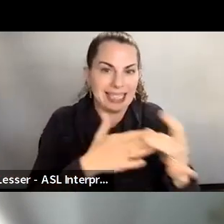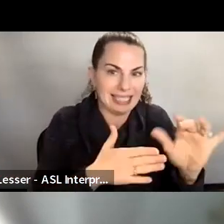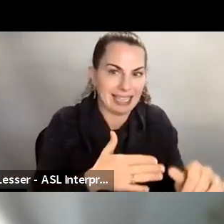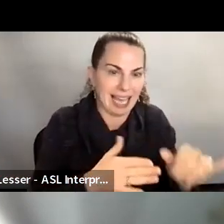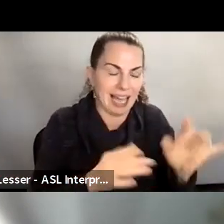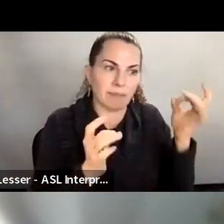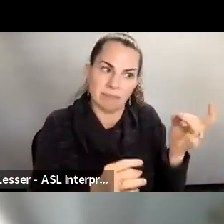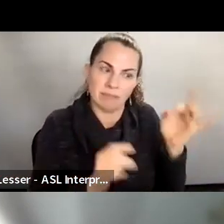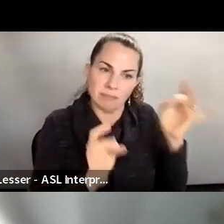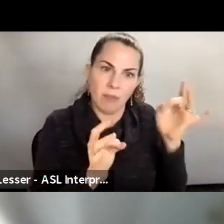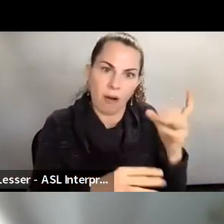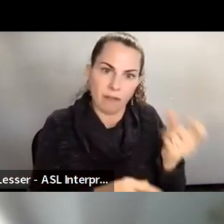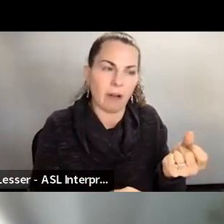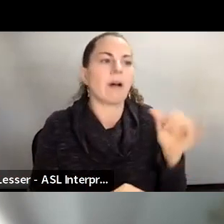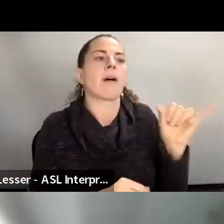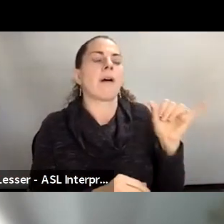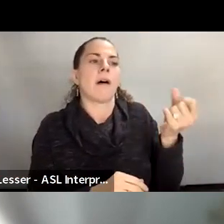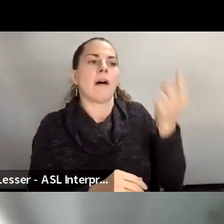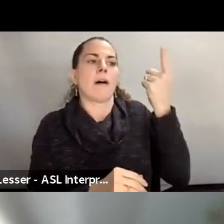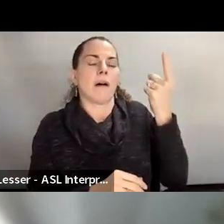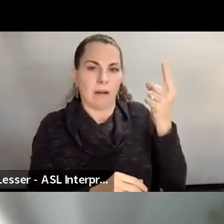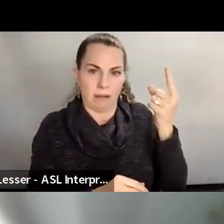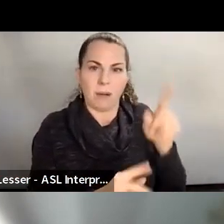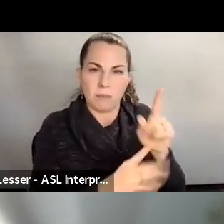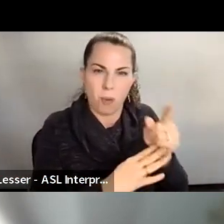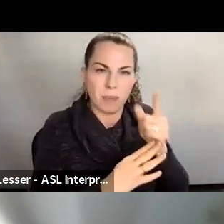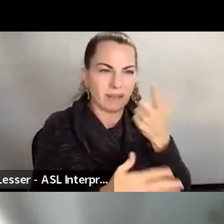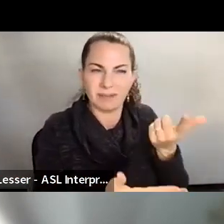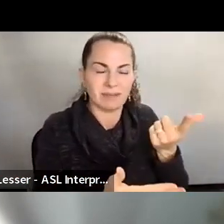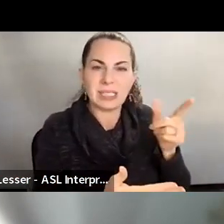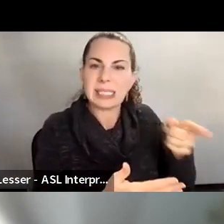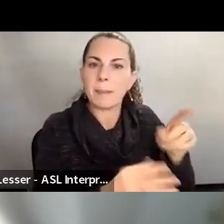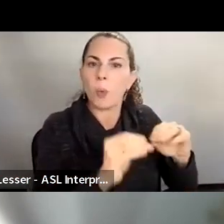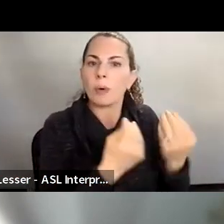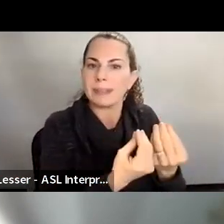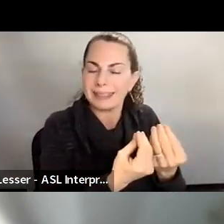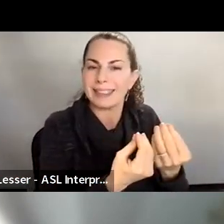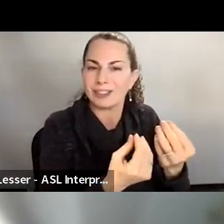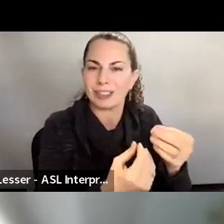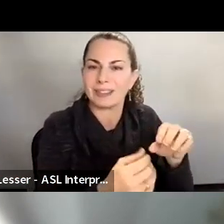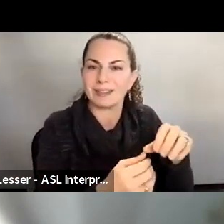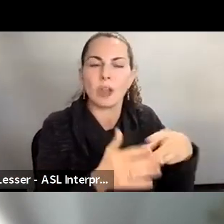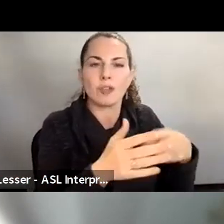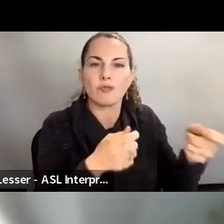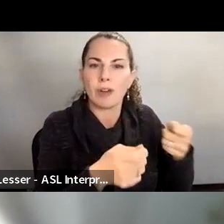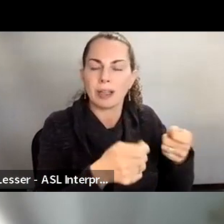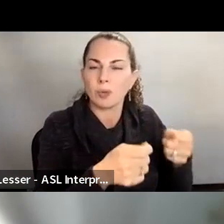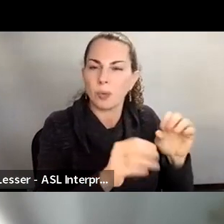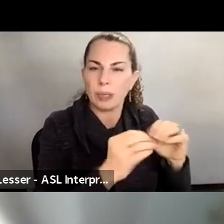aha moments where you get dinged by a regulatory agency because you did one piece of it, but you didn't do the rest